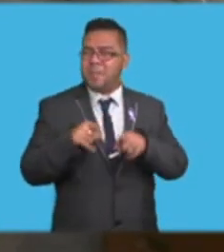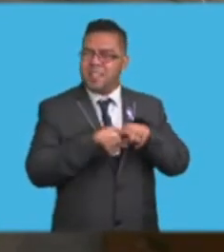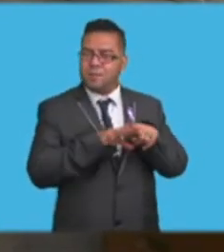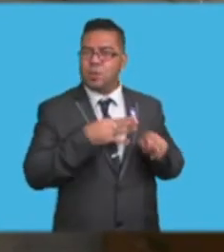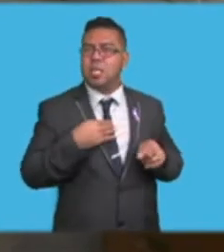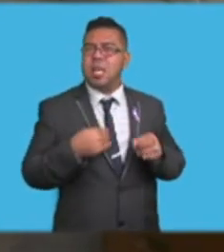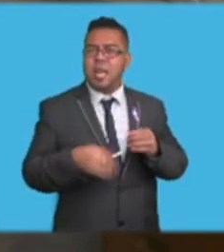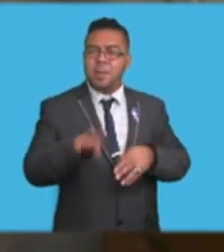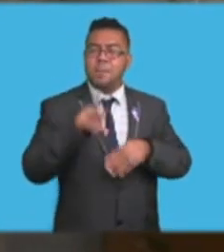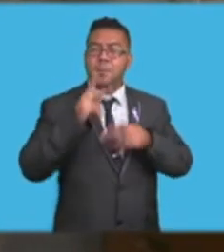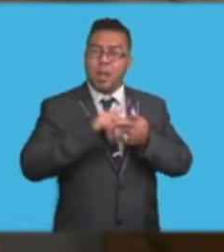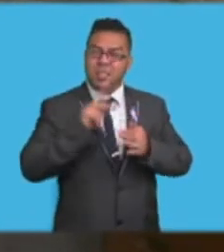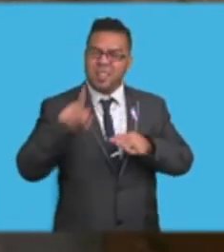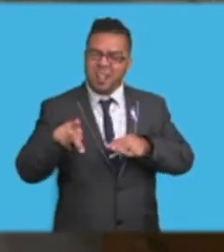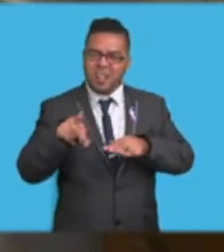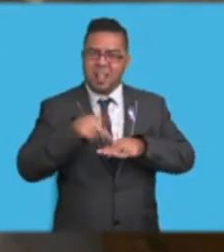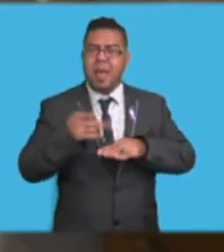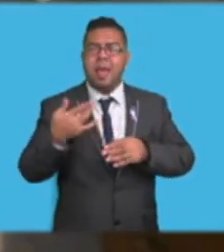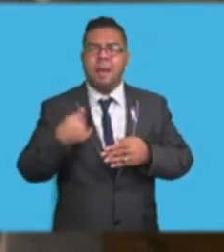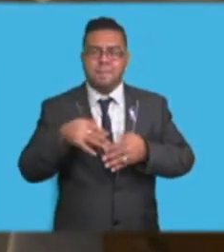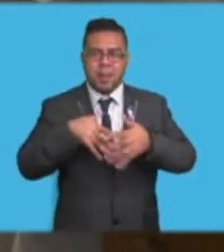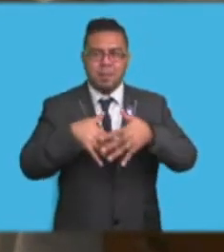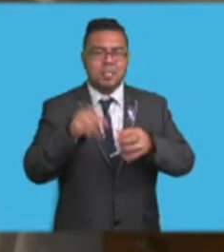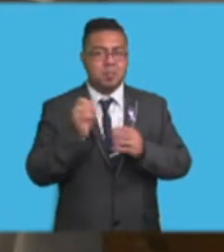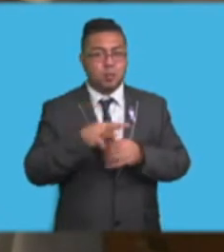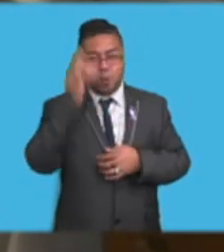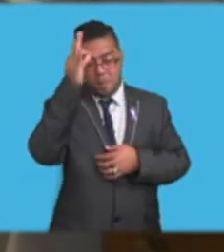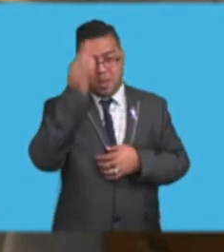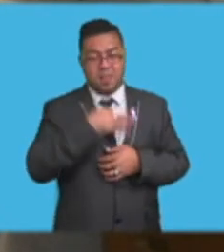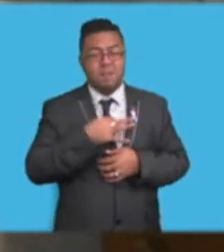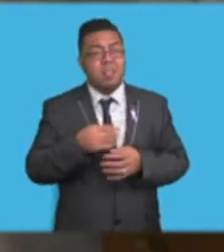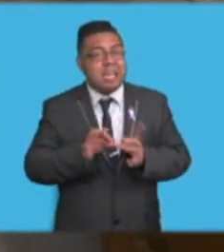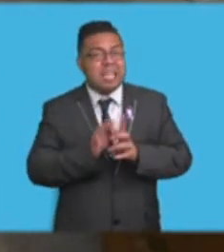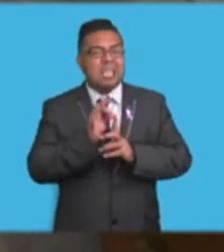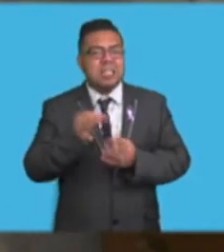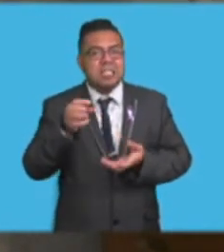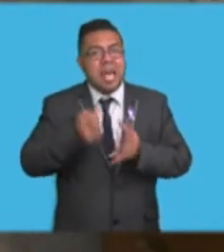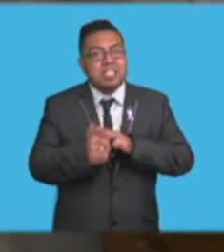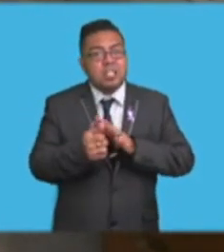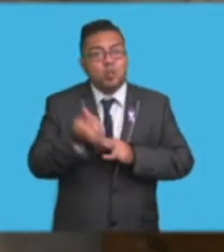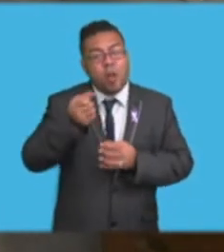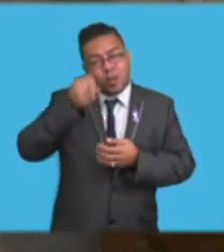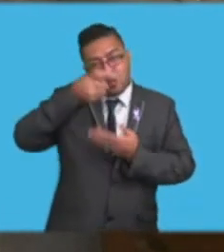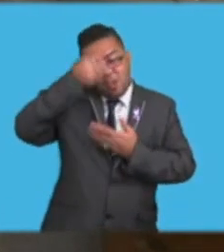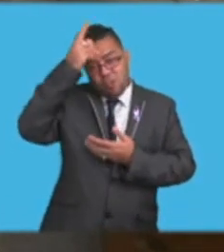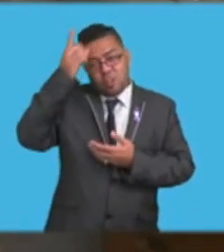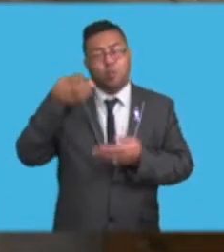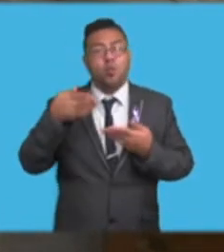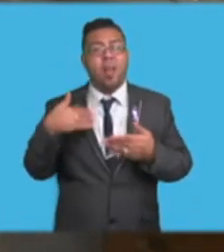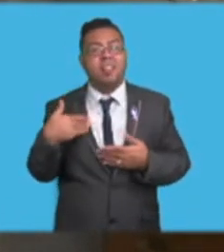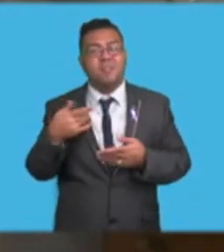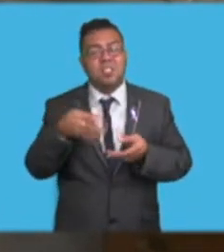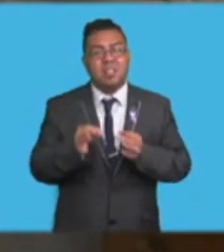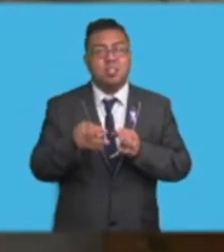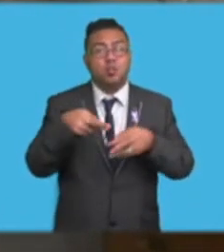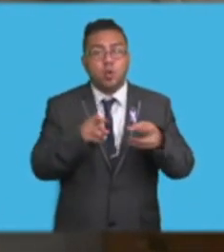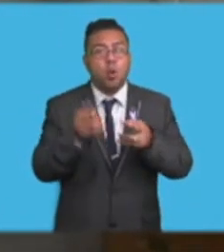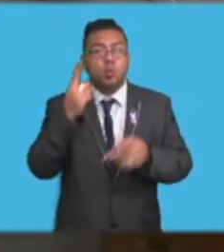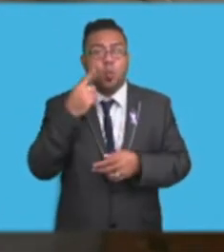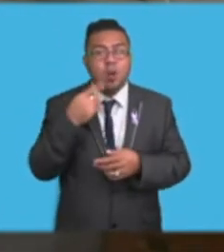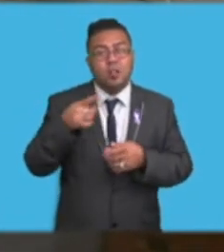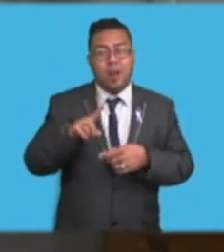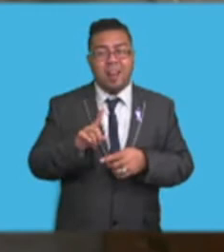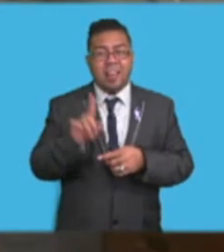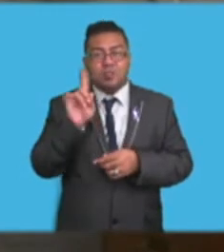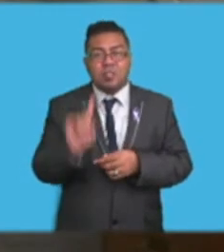and public space. We believe that increased access to education, to better health facilities, to roads, to water, to electricity,